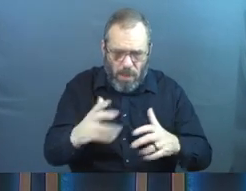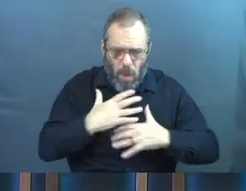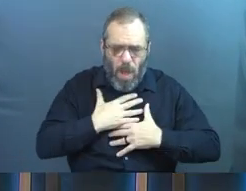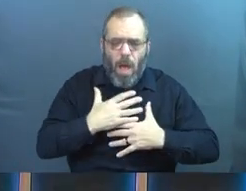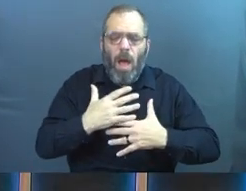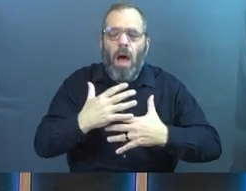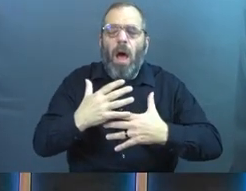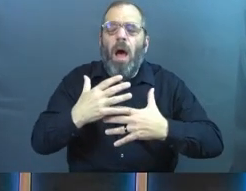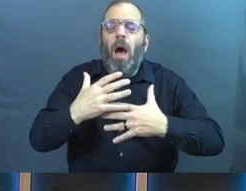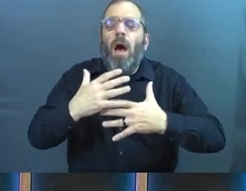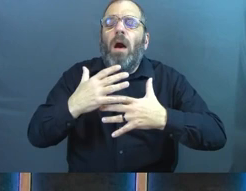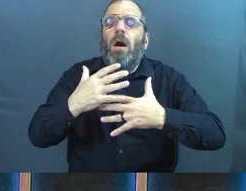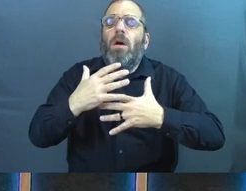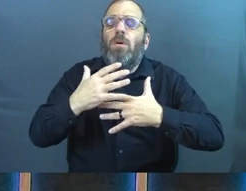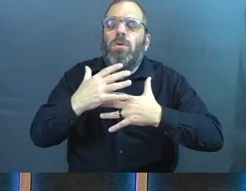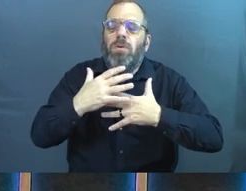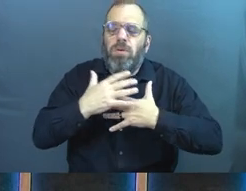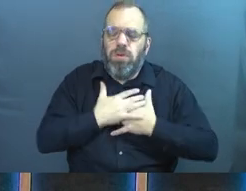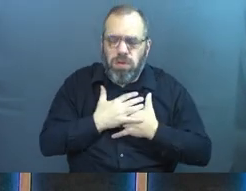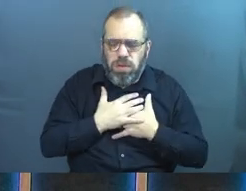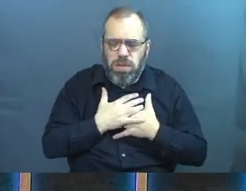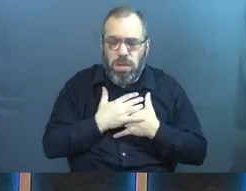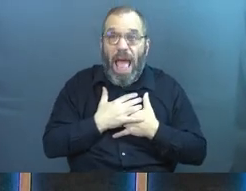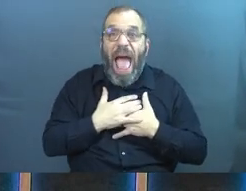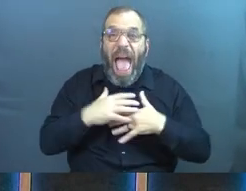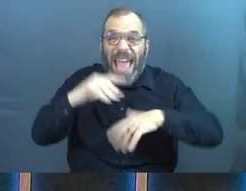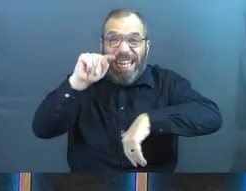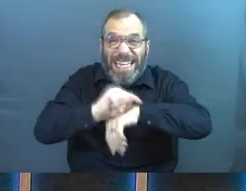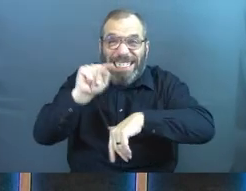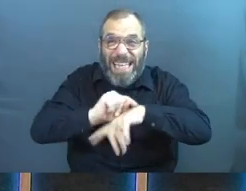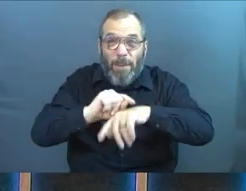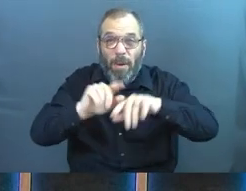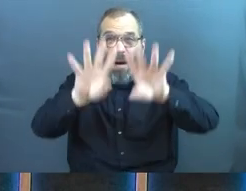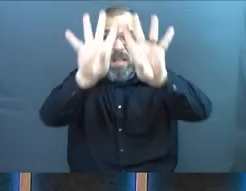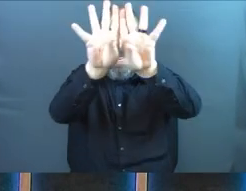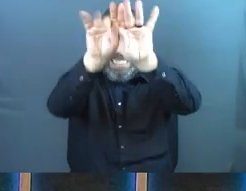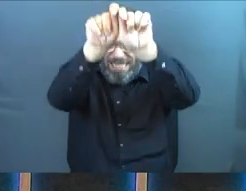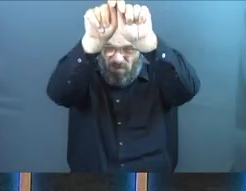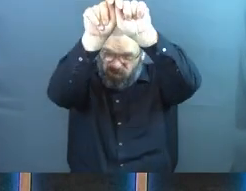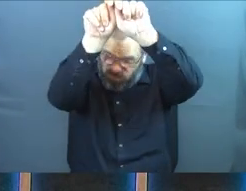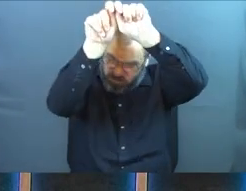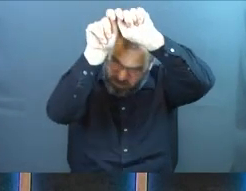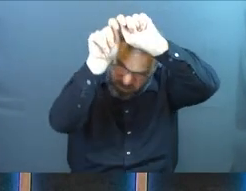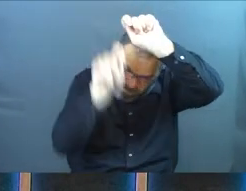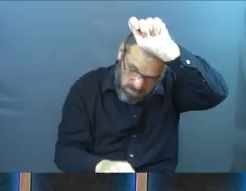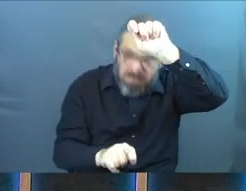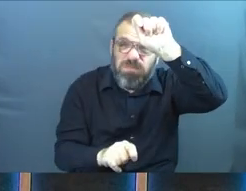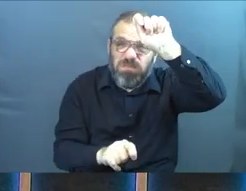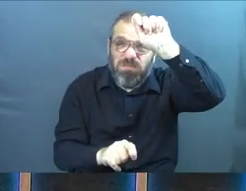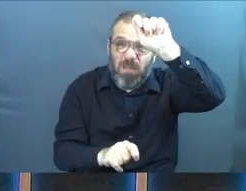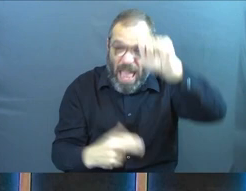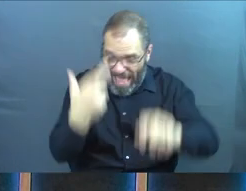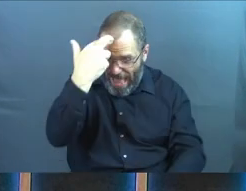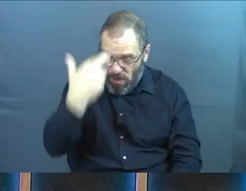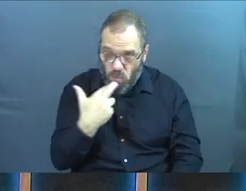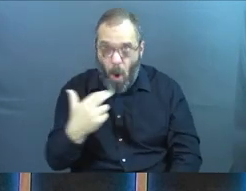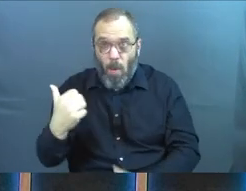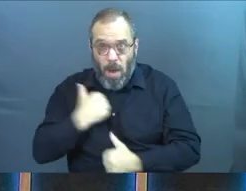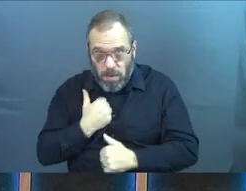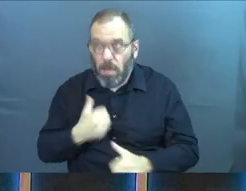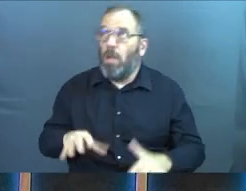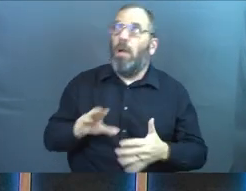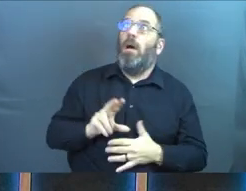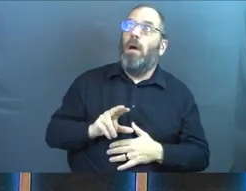breathed his last. Then the curtain in the sanctuary of the temple was torn in two from top to bottom. And when the Roman officer who